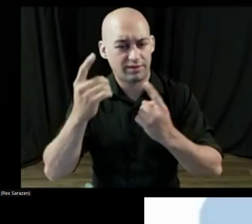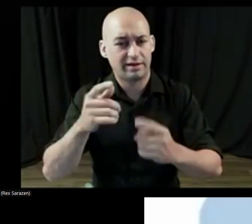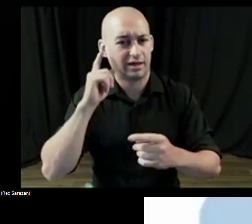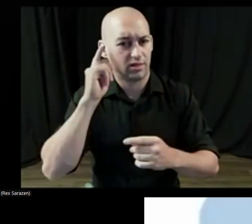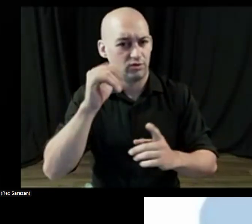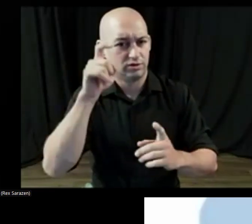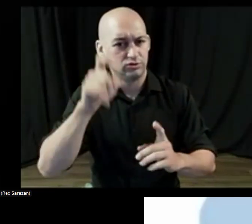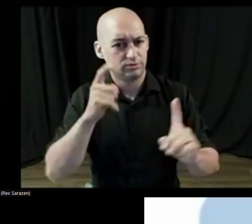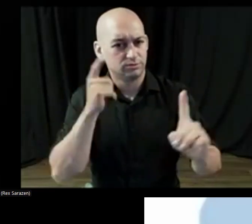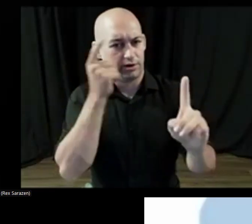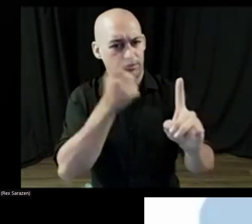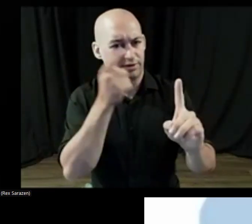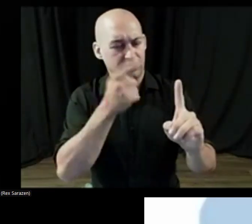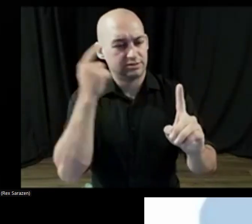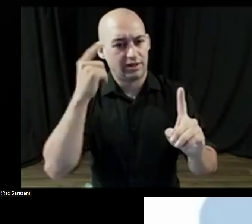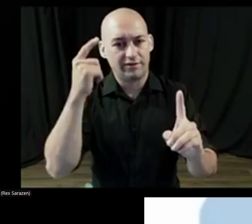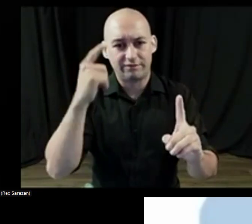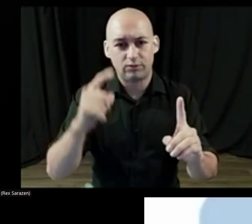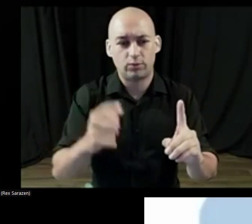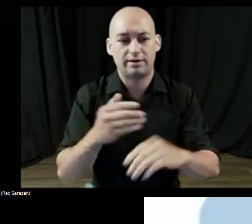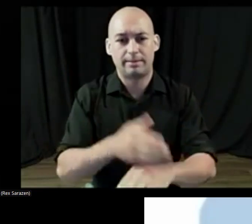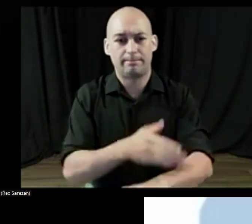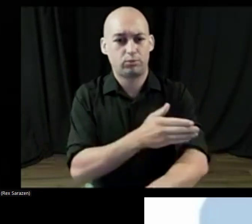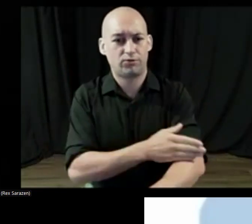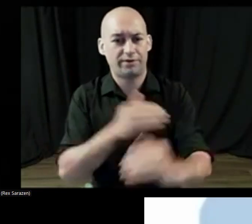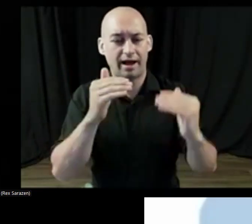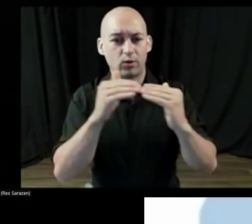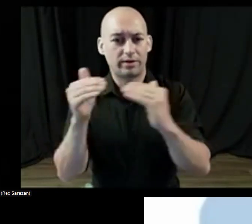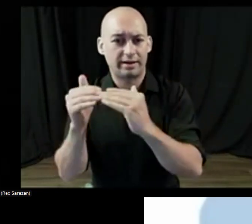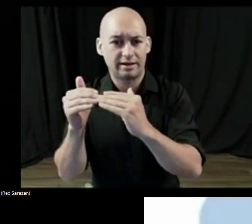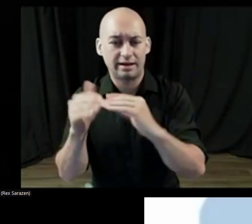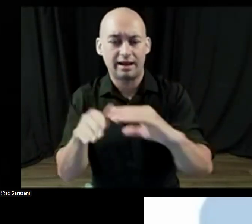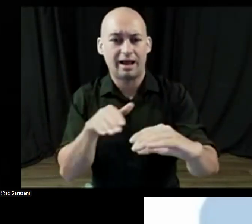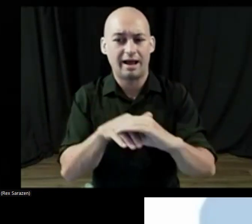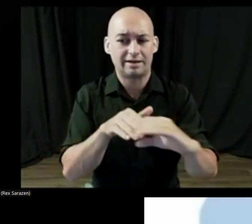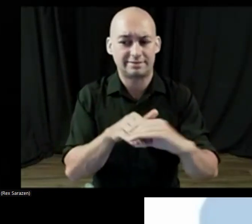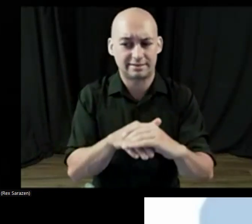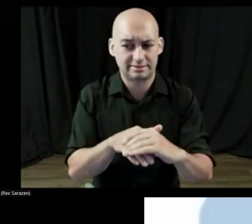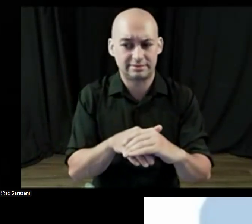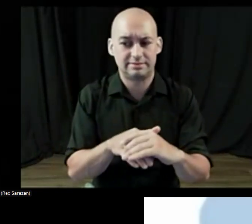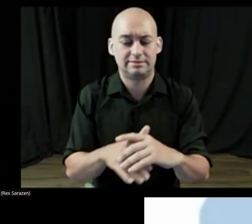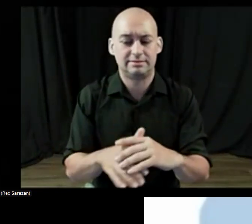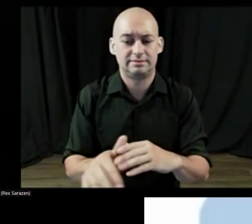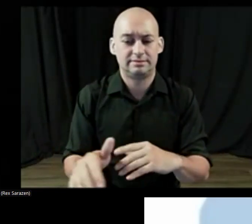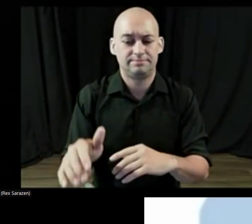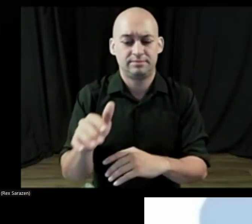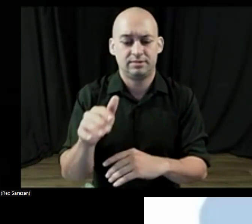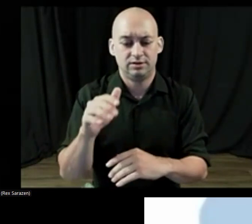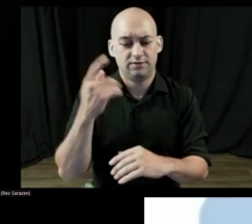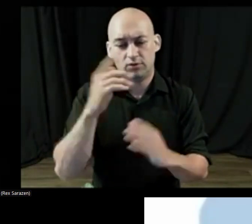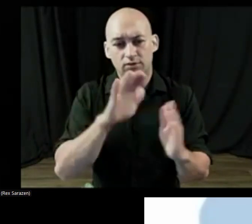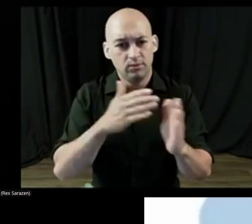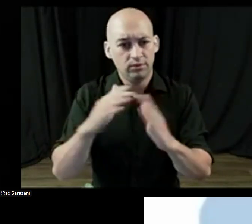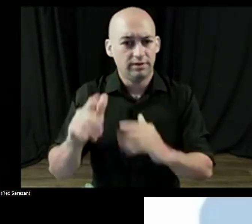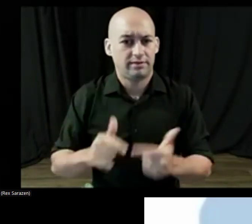prioritize in order to improve equity and access to services in the state and improve community living for